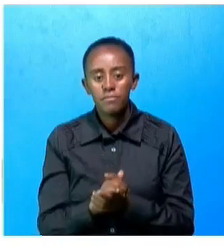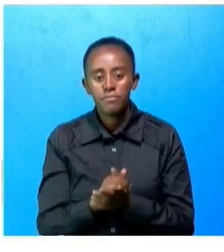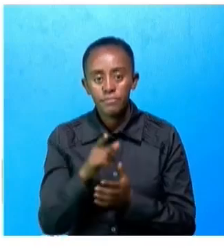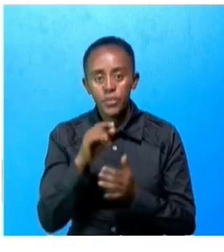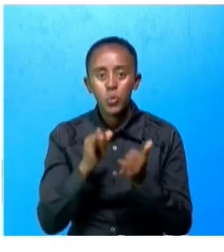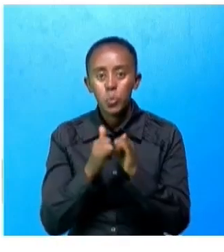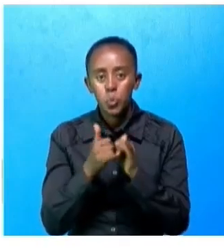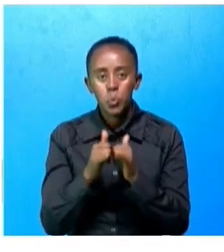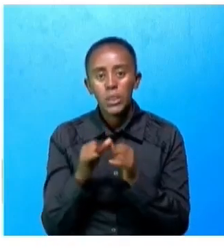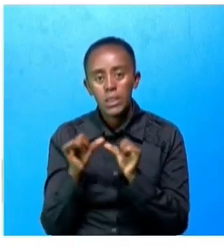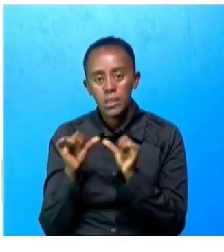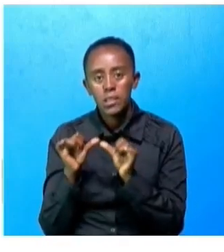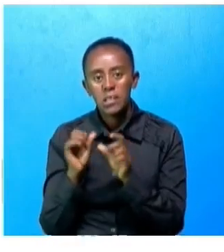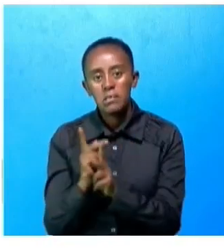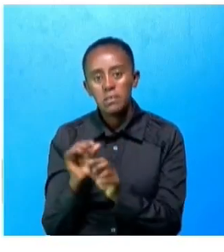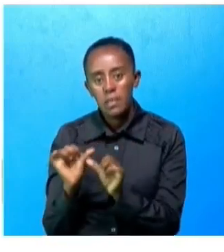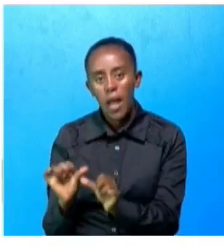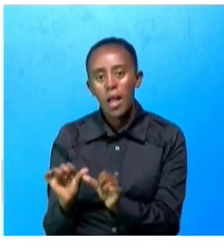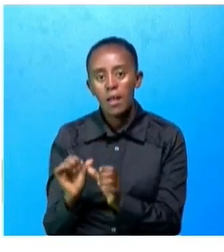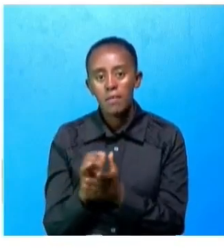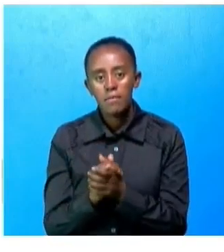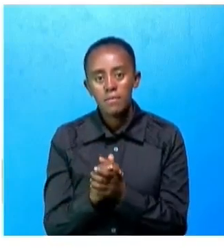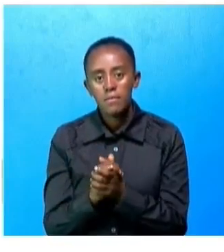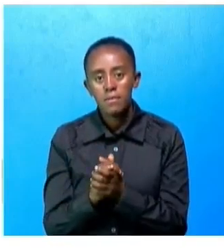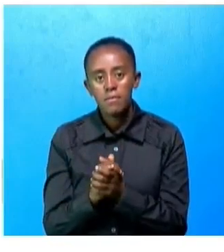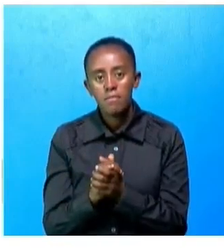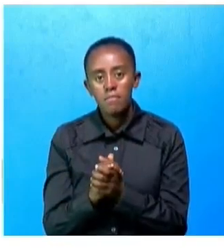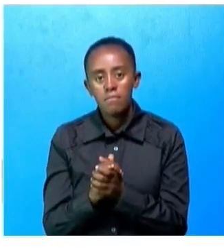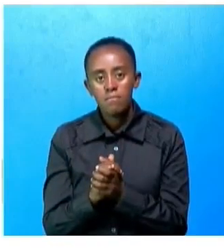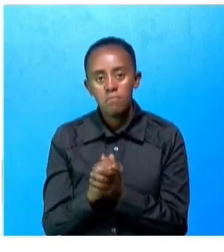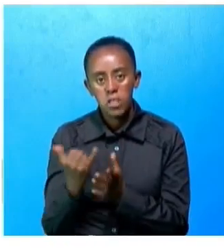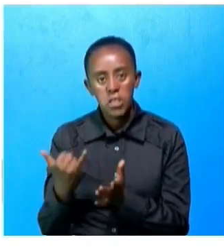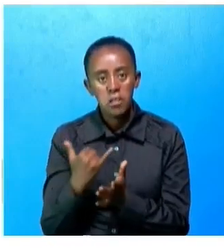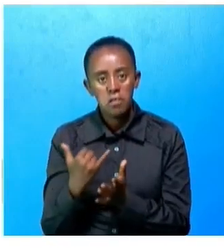and stay. Better to practice